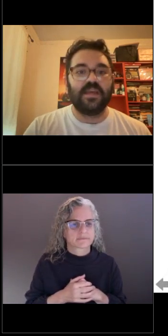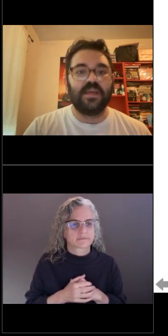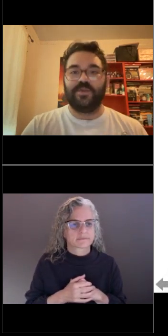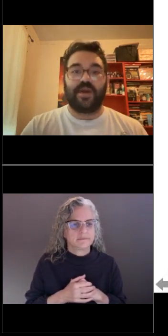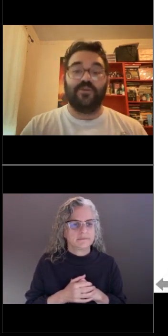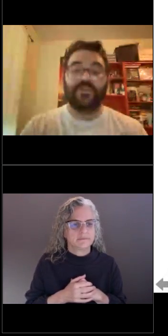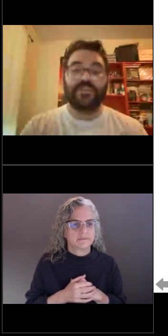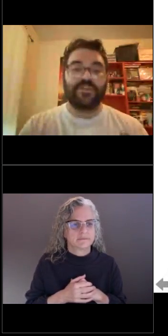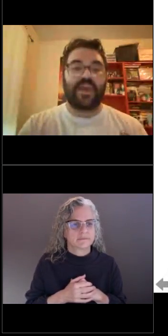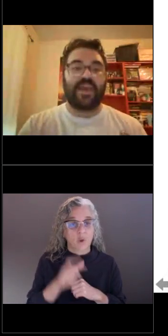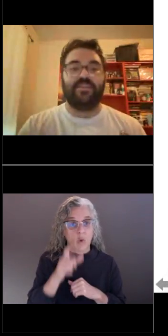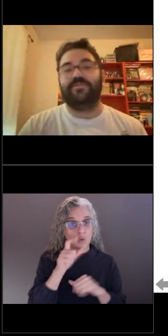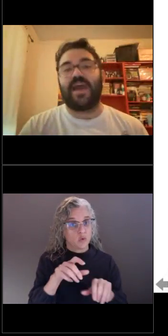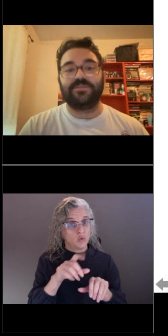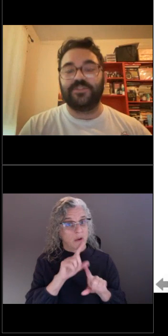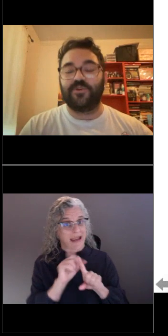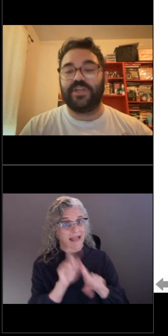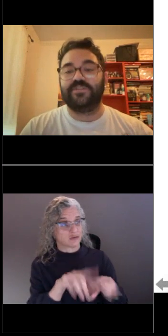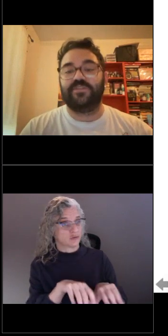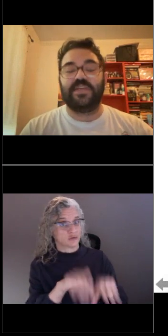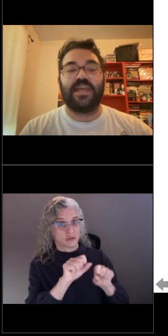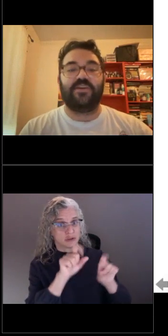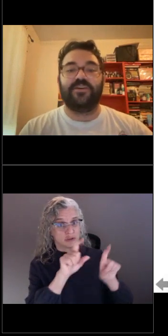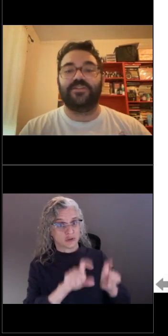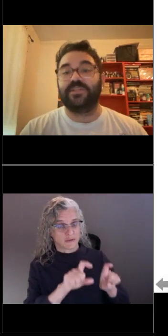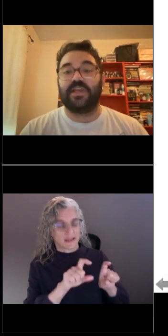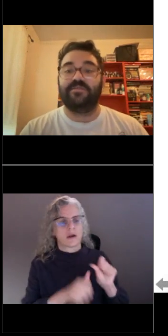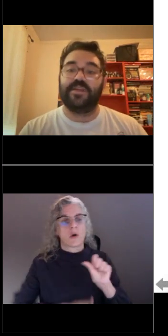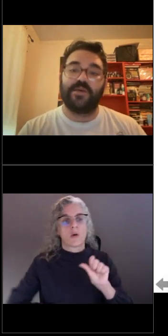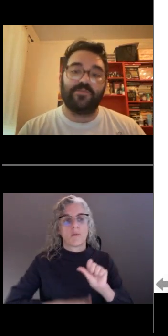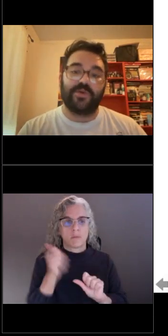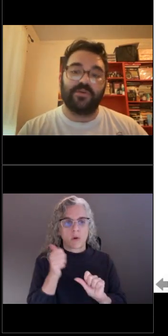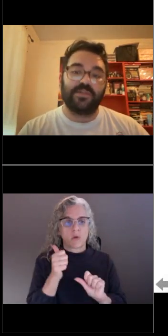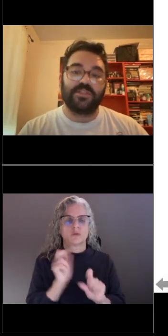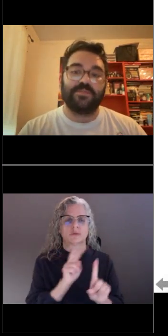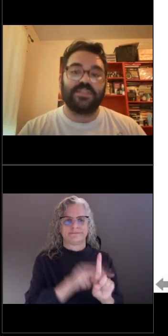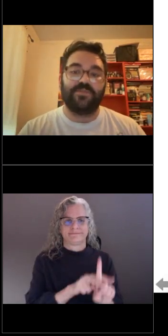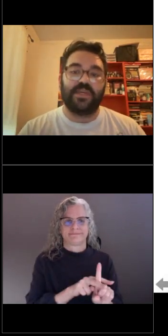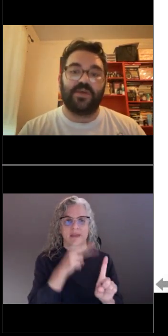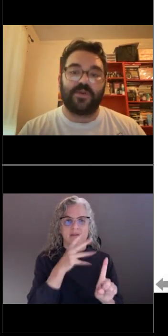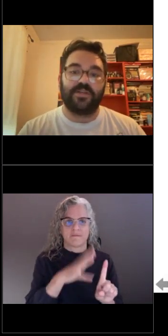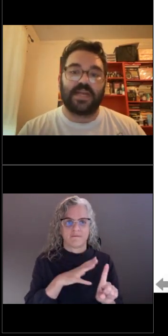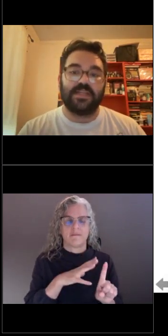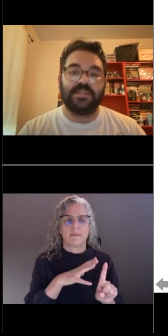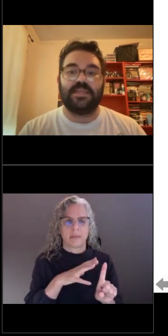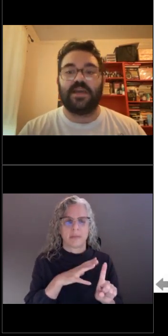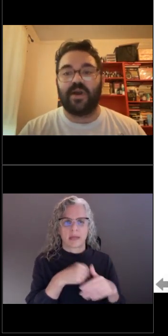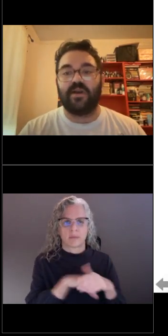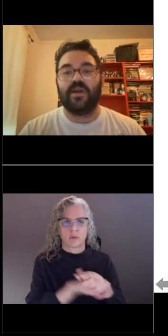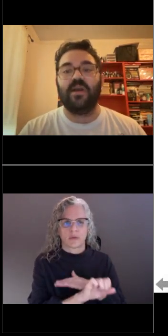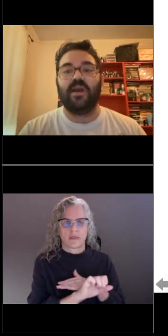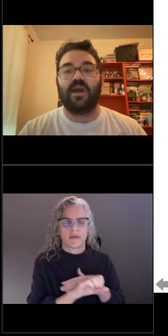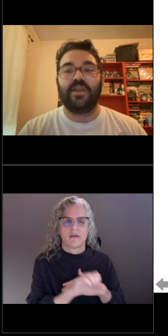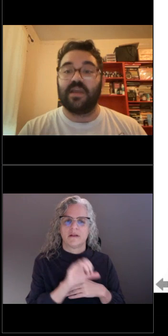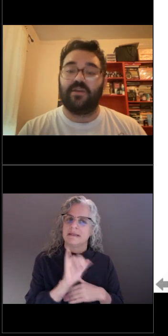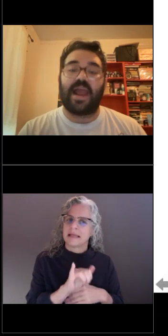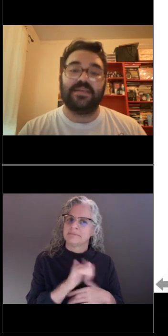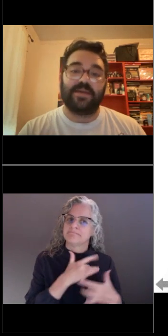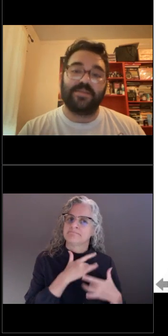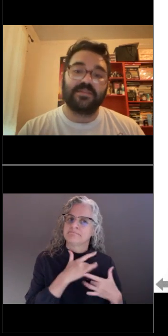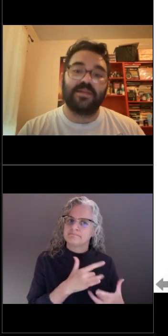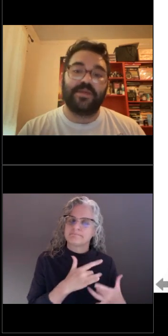So a little bit about who took the survey. The vast majority of survey takers were assigned female at birth, which seems to be a broader tendency among